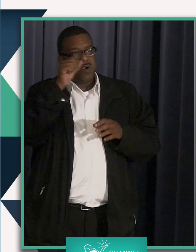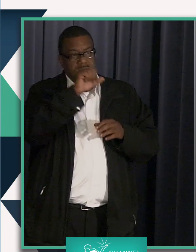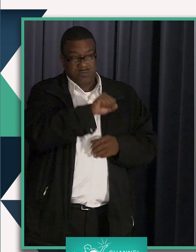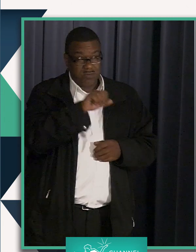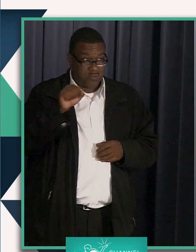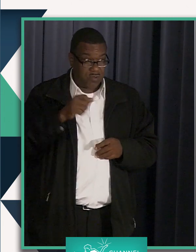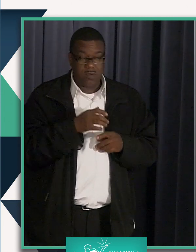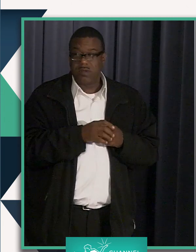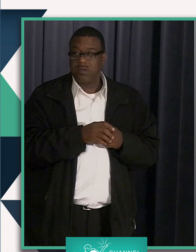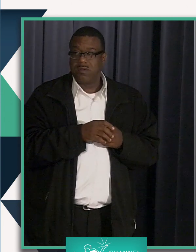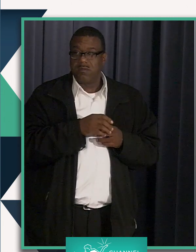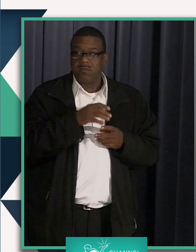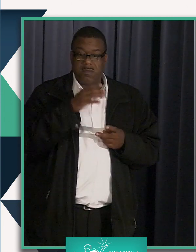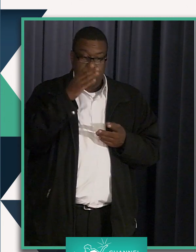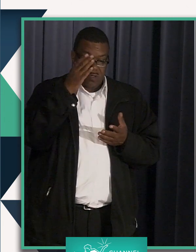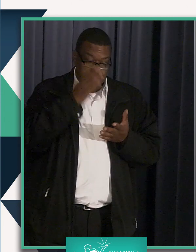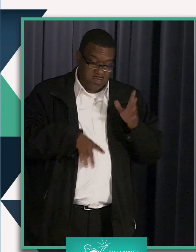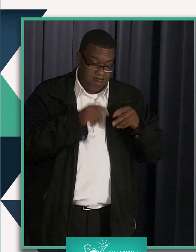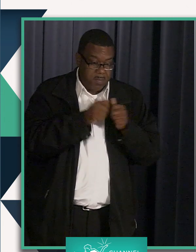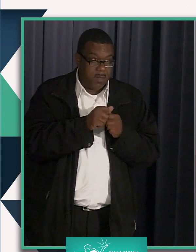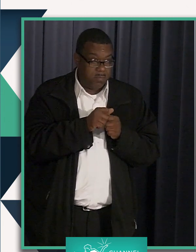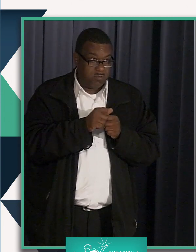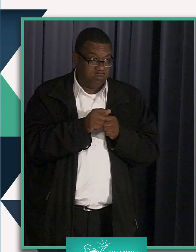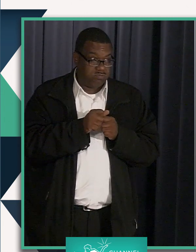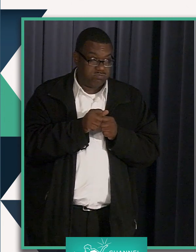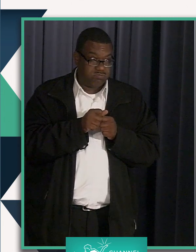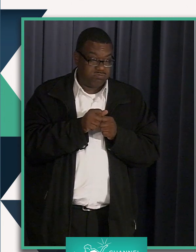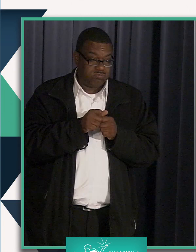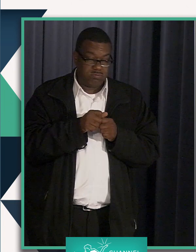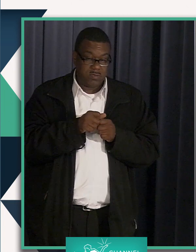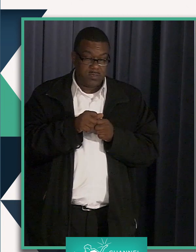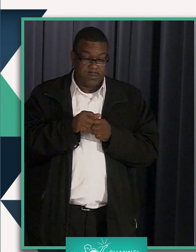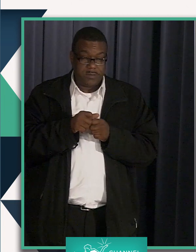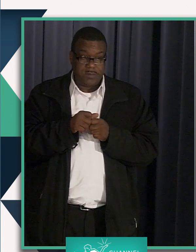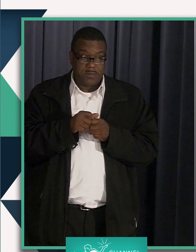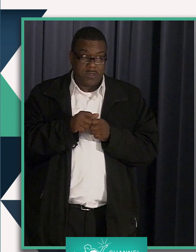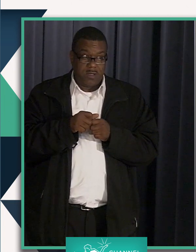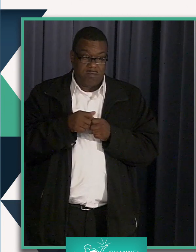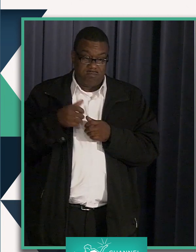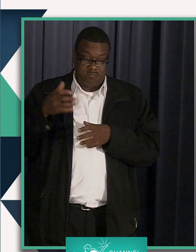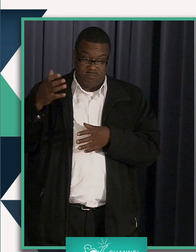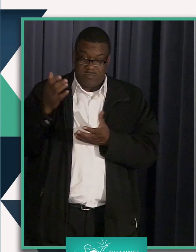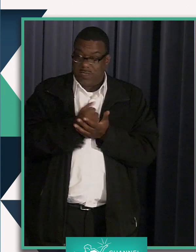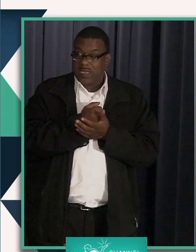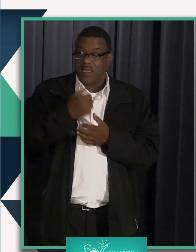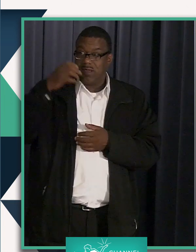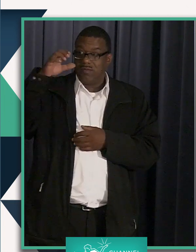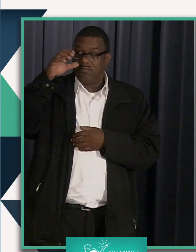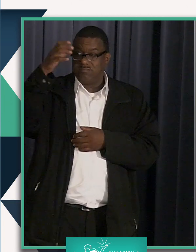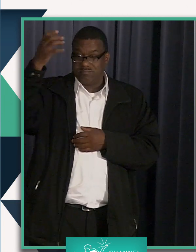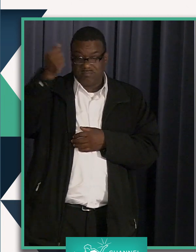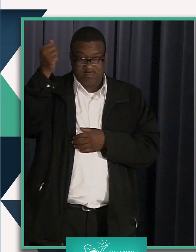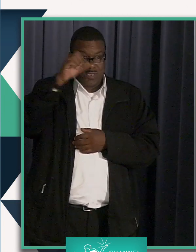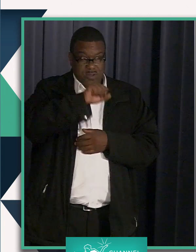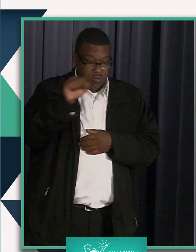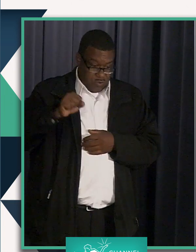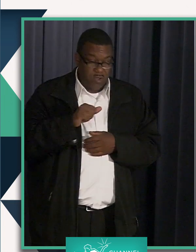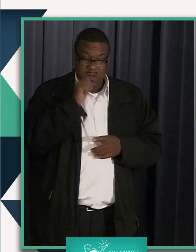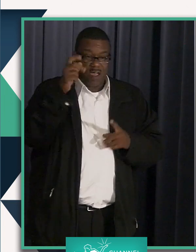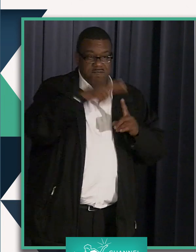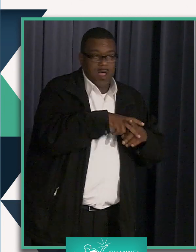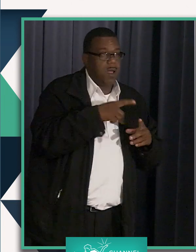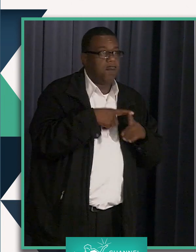of people are not filing because of Social Security. Because the So, child doesn't have a Social Security number? no,